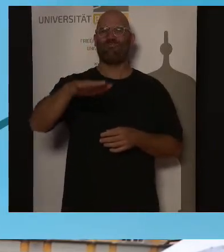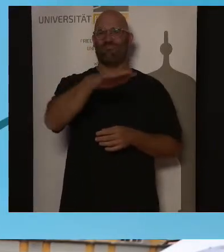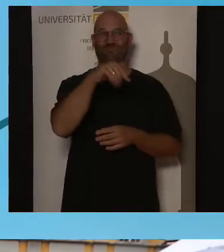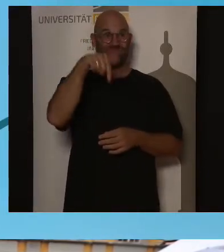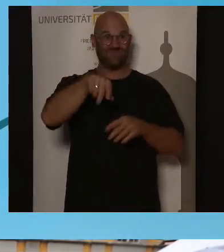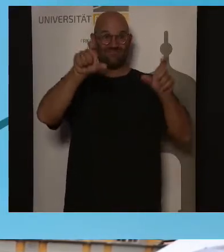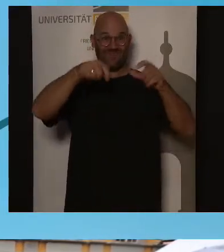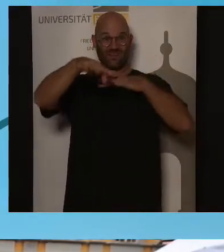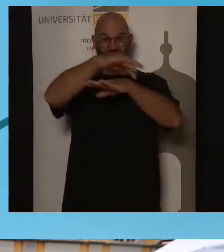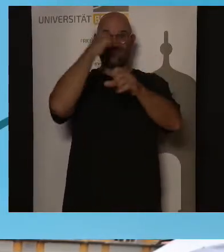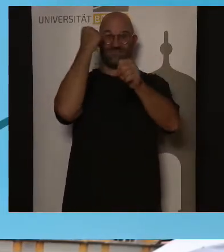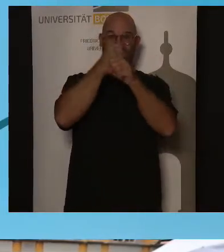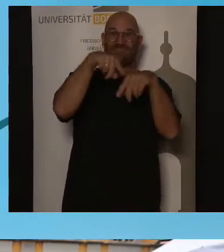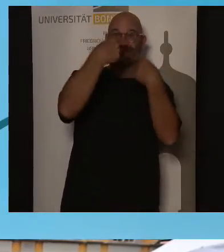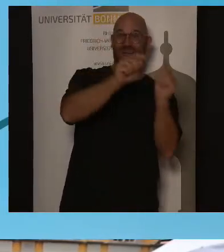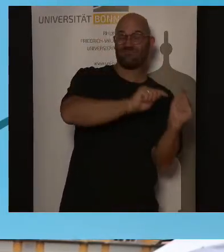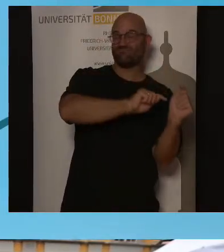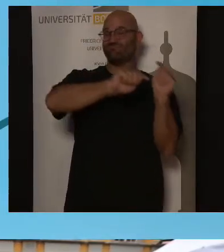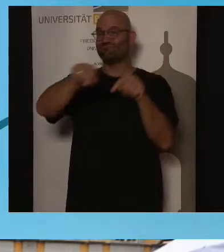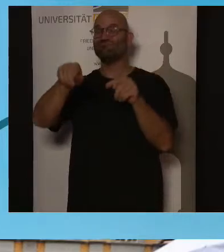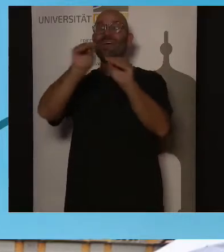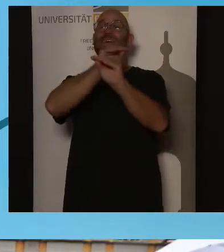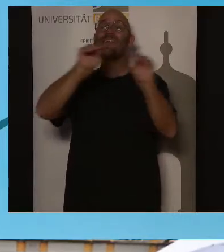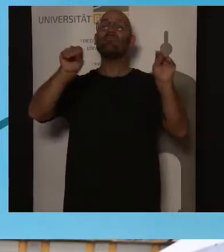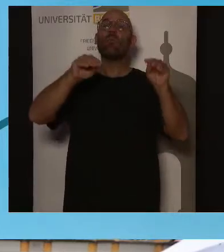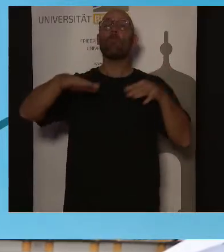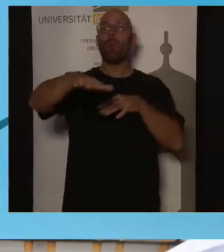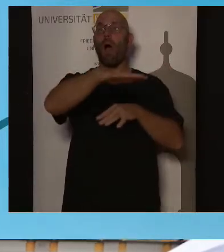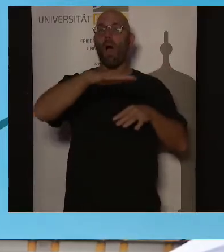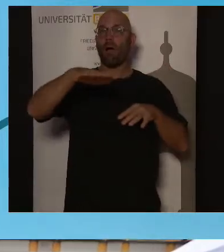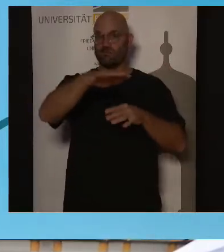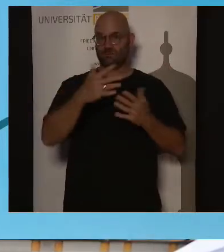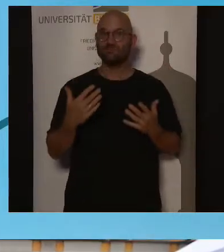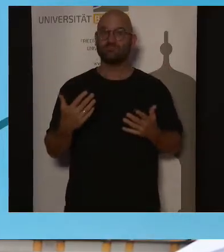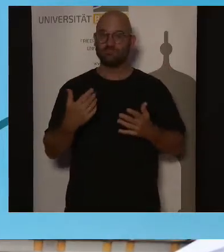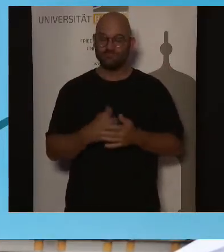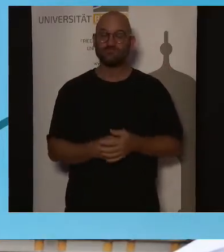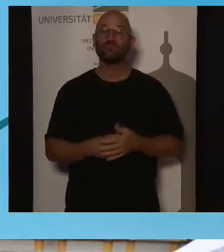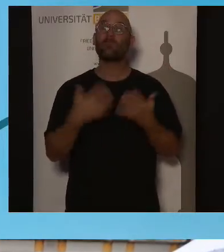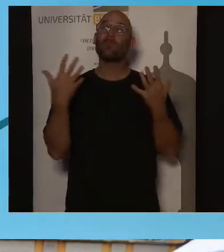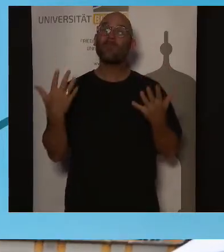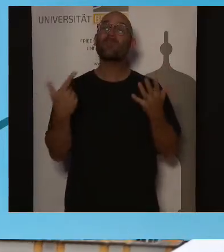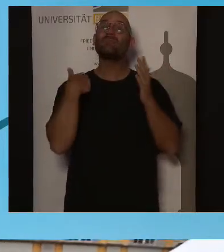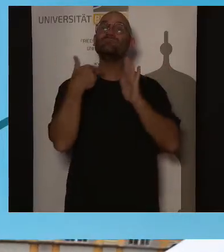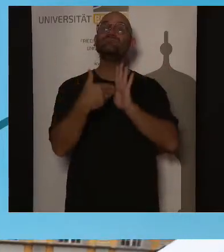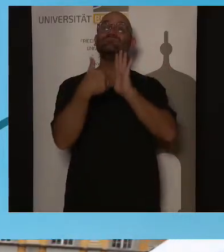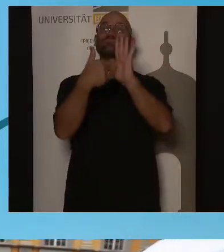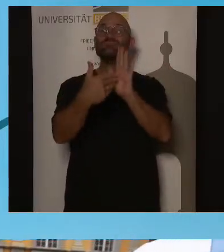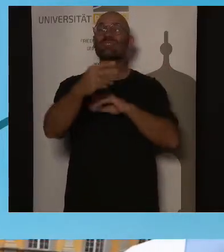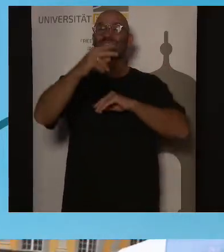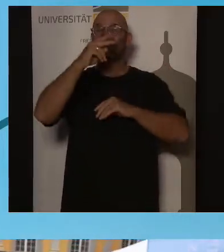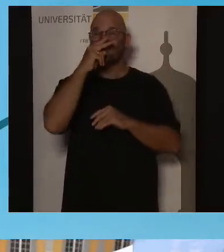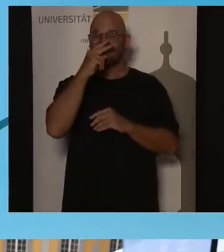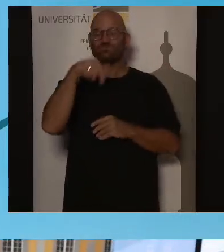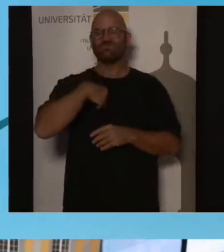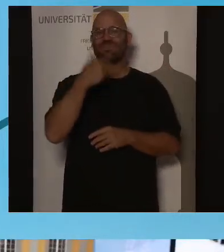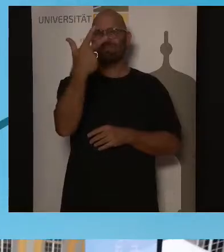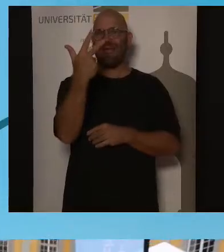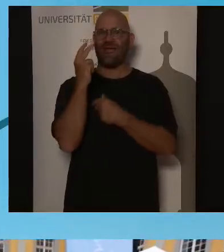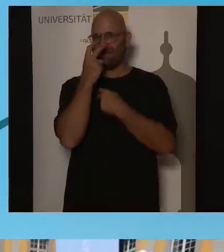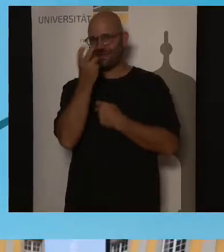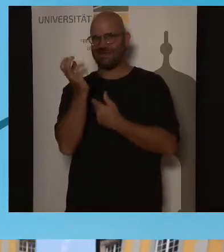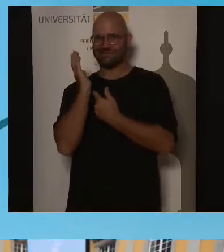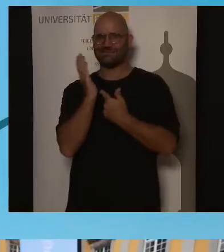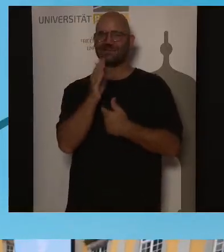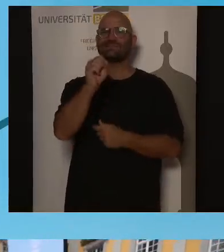courtyard, and after this welcome event, we will hold the info market down here. And in order for you guys to know what you can